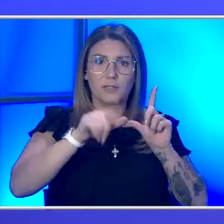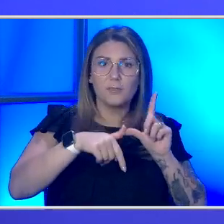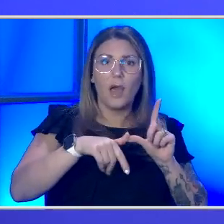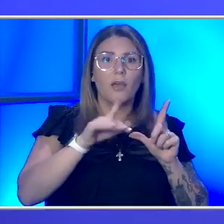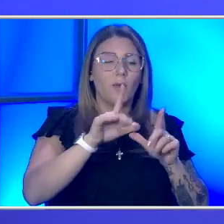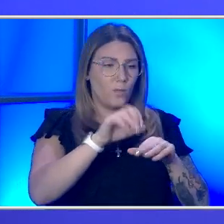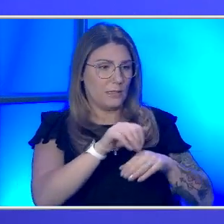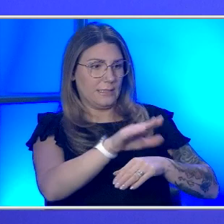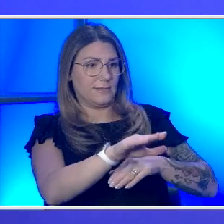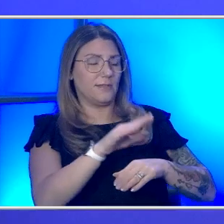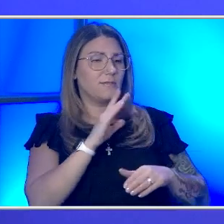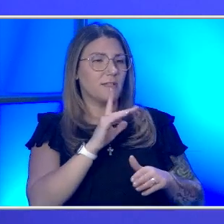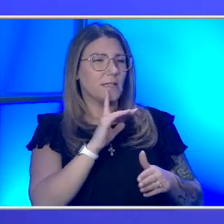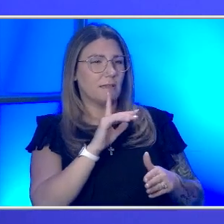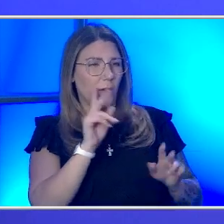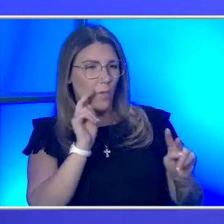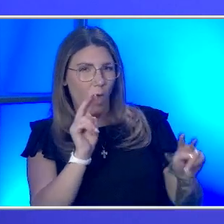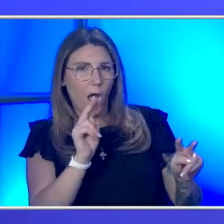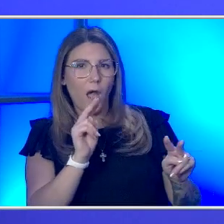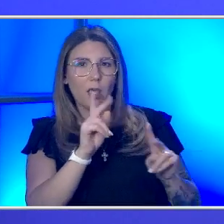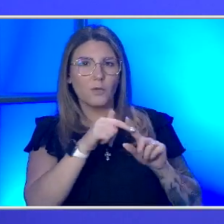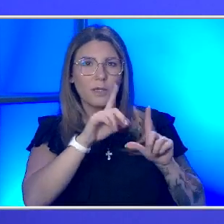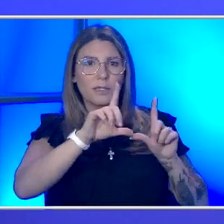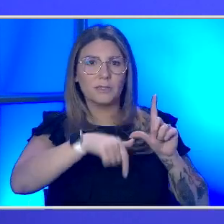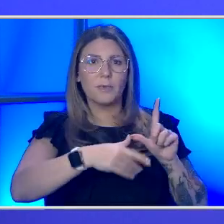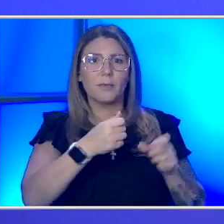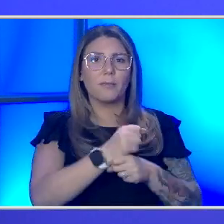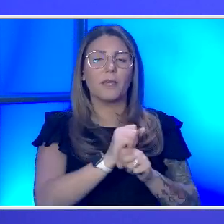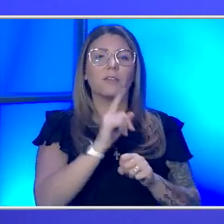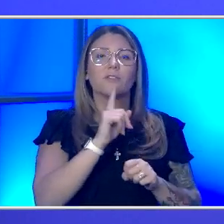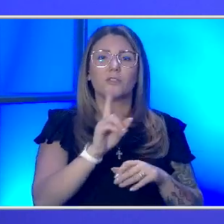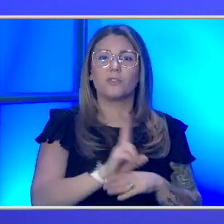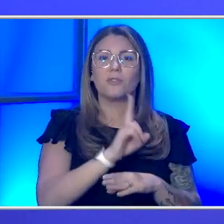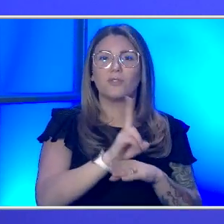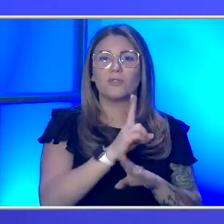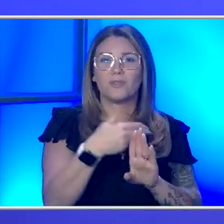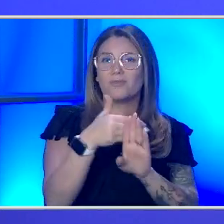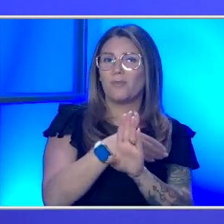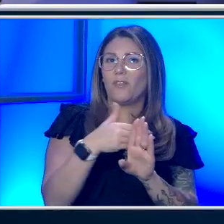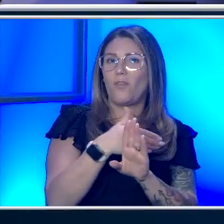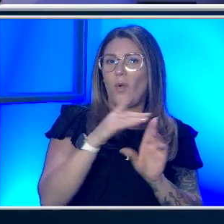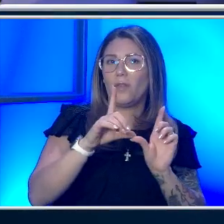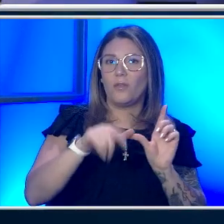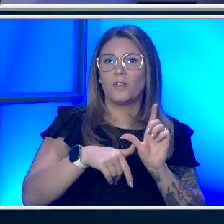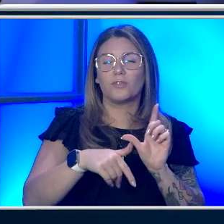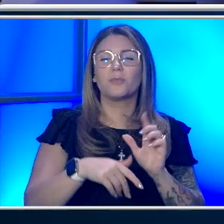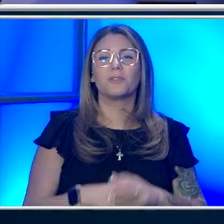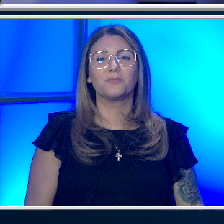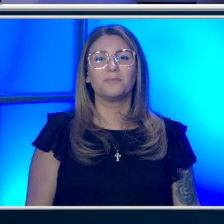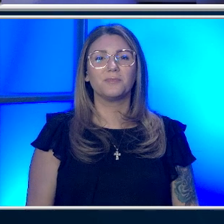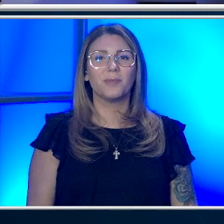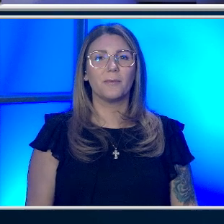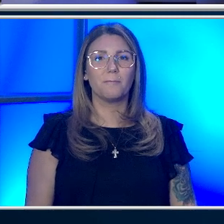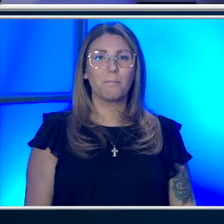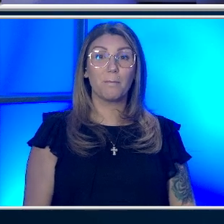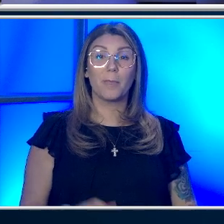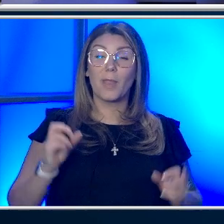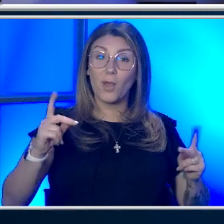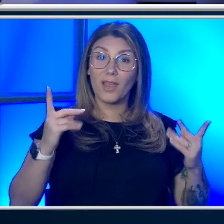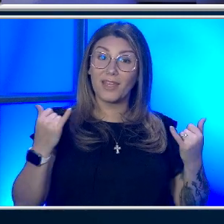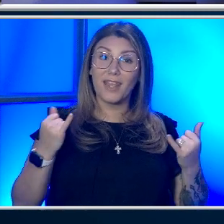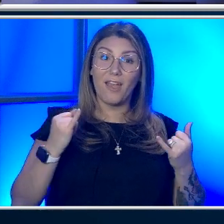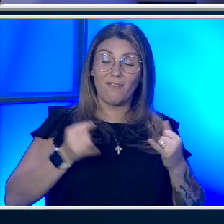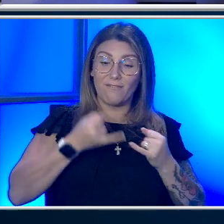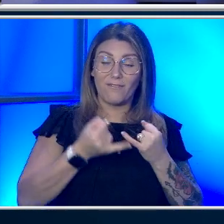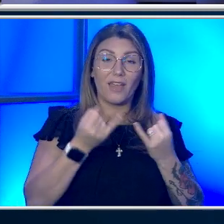units when they expire, and will ensure they're transfused before that expiration date. All right, we are going to wrap up and get some final thoughts. And Tori, I'm